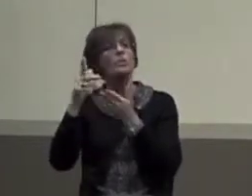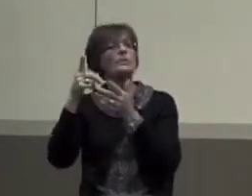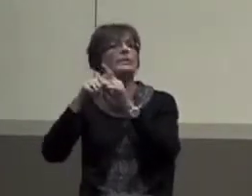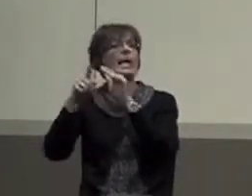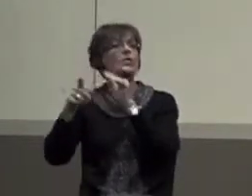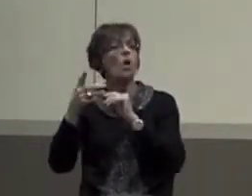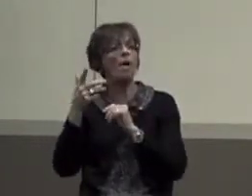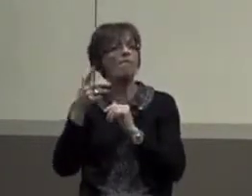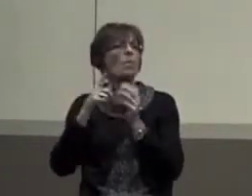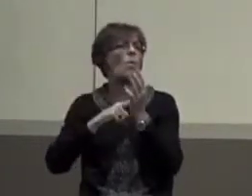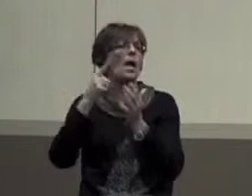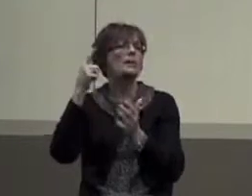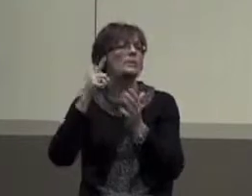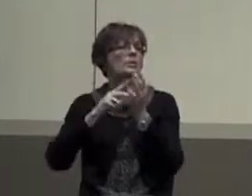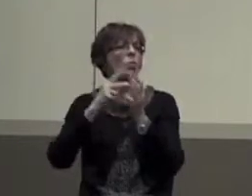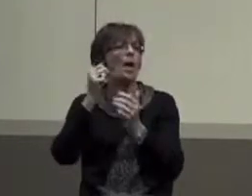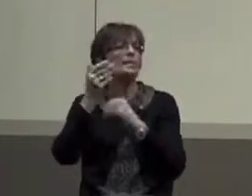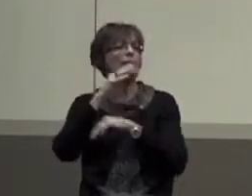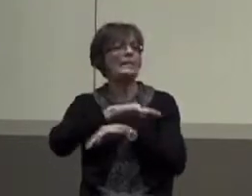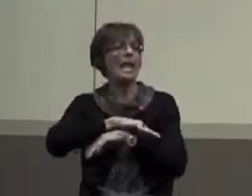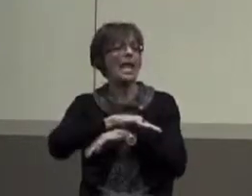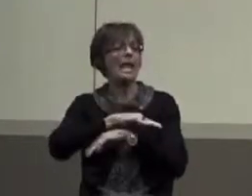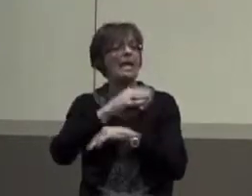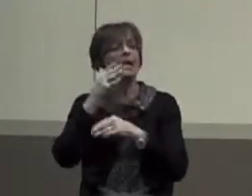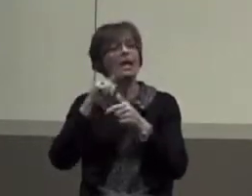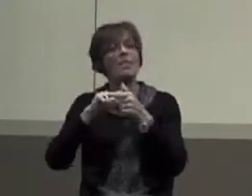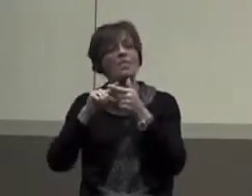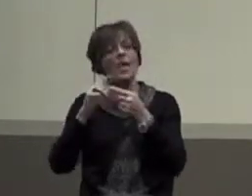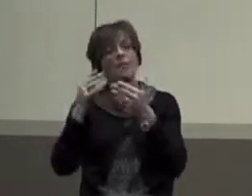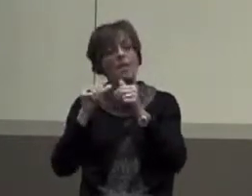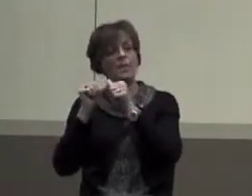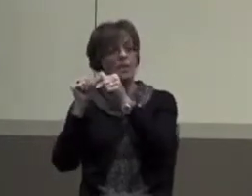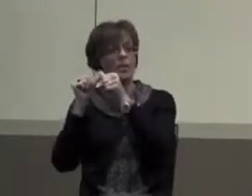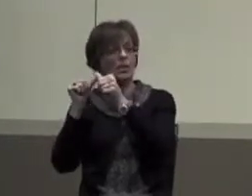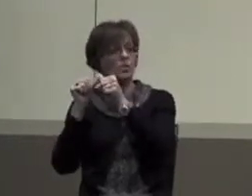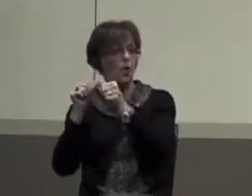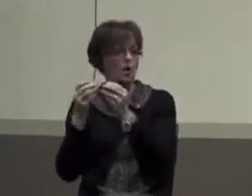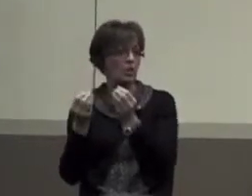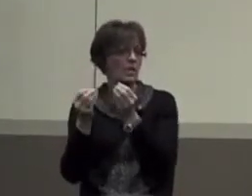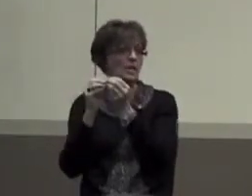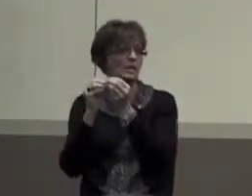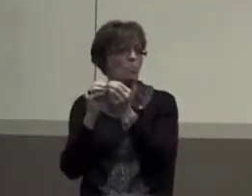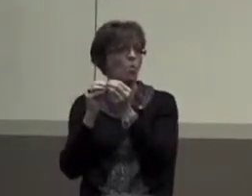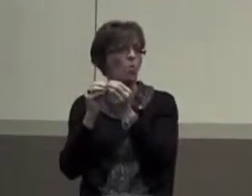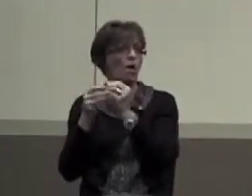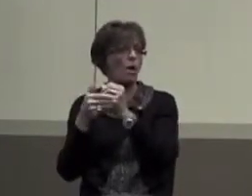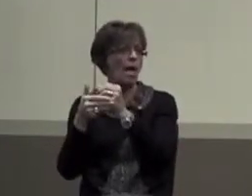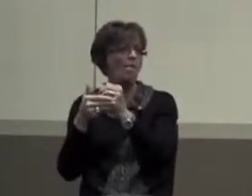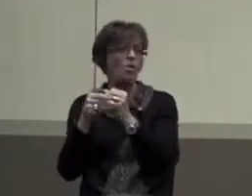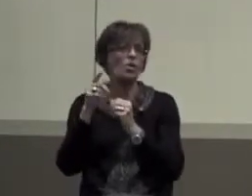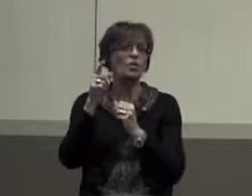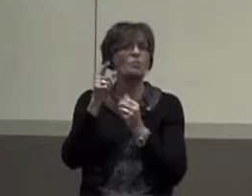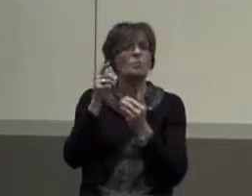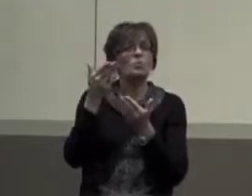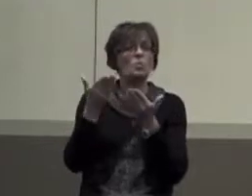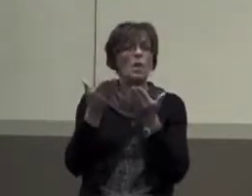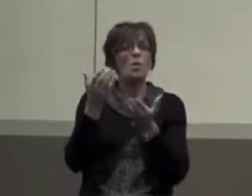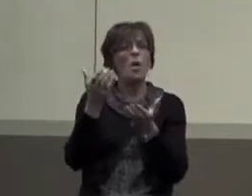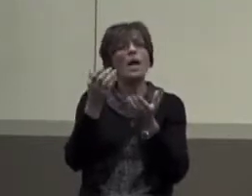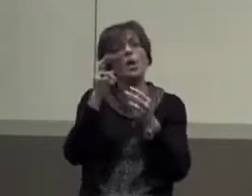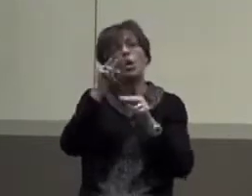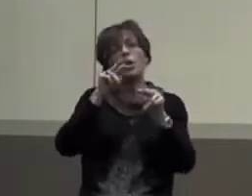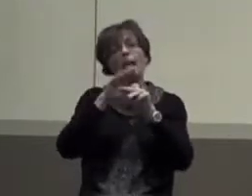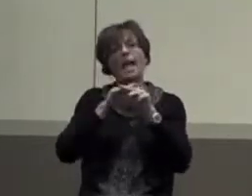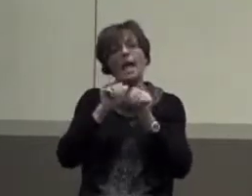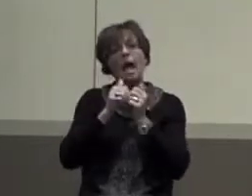once or twice a day, then duration may be a little more helpful. So you might want to look at how often it is happening. If you're